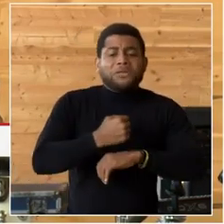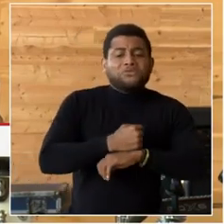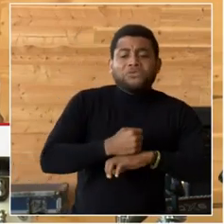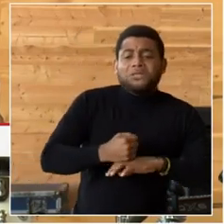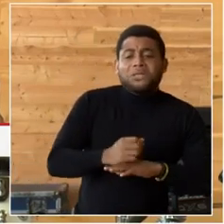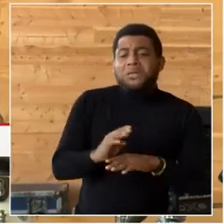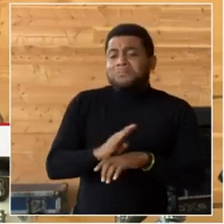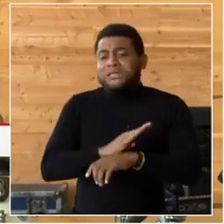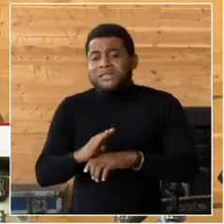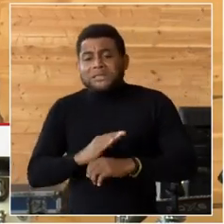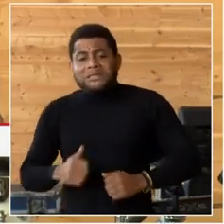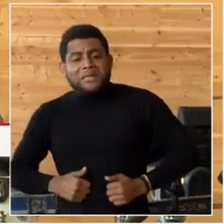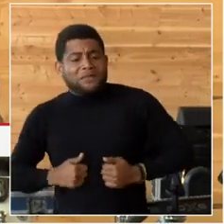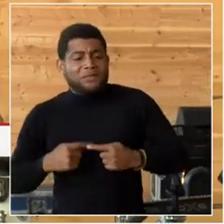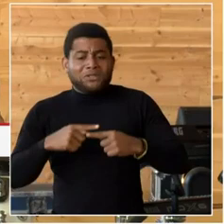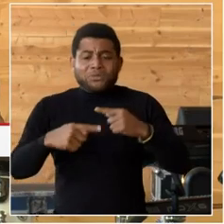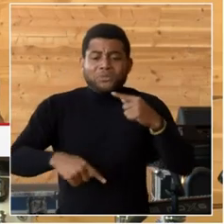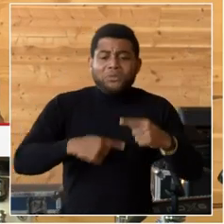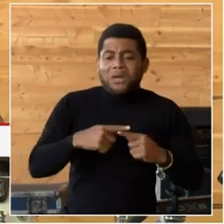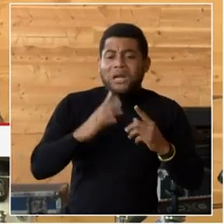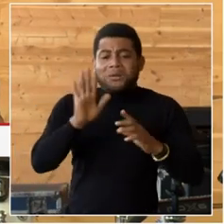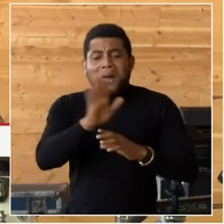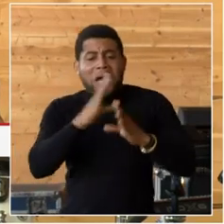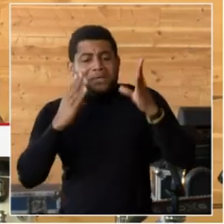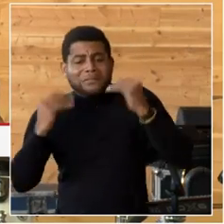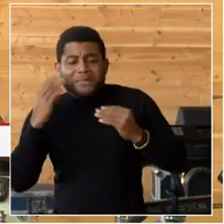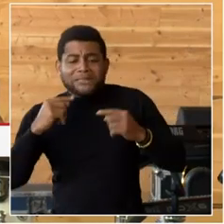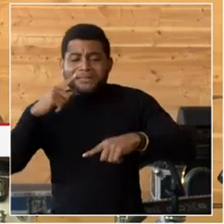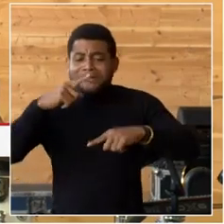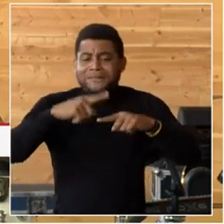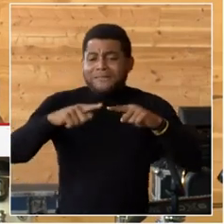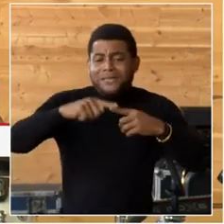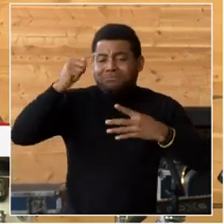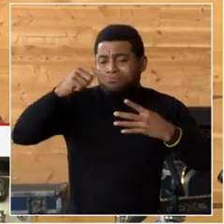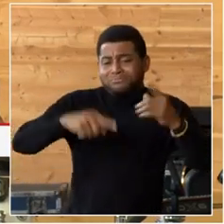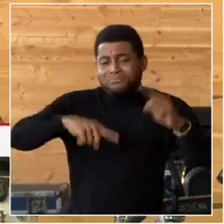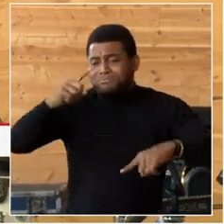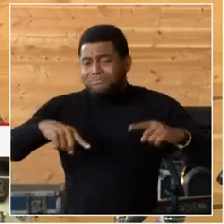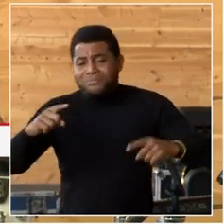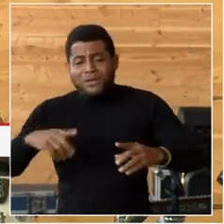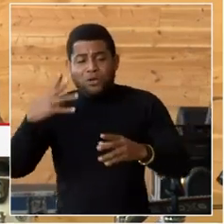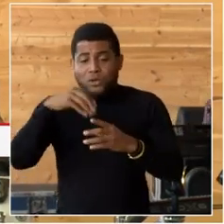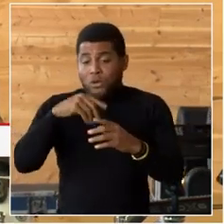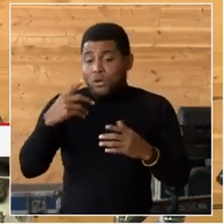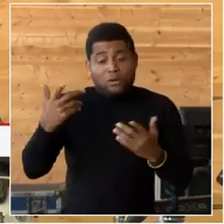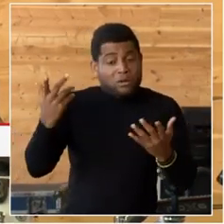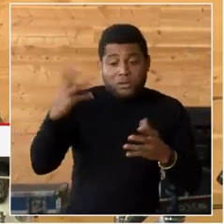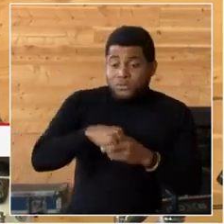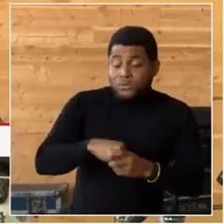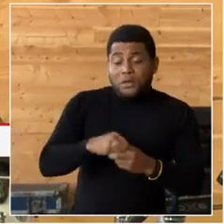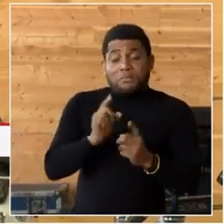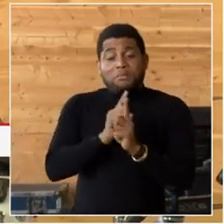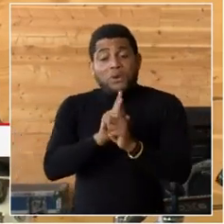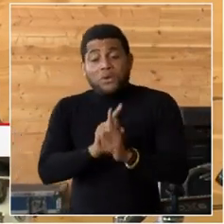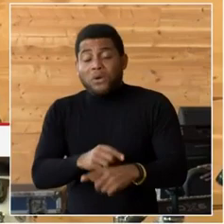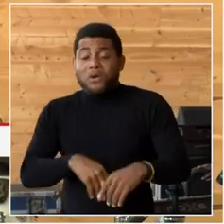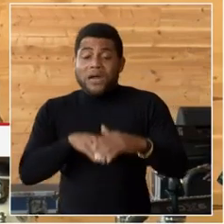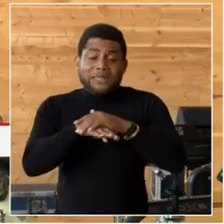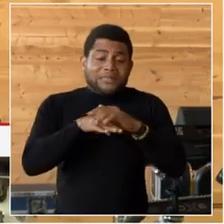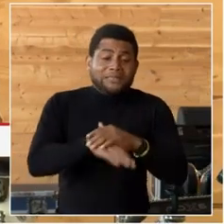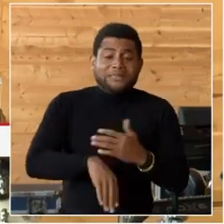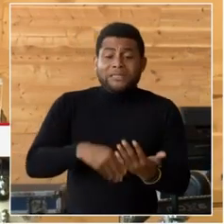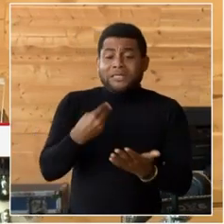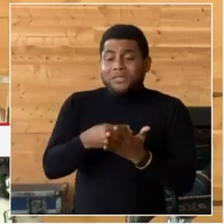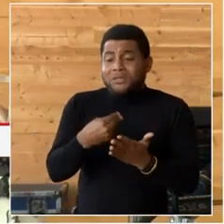in through a range of resources, including mentorships, access to capital, networking